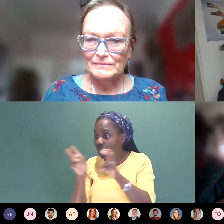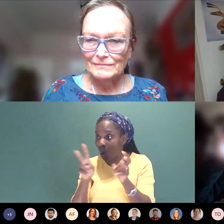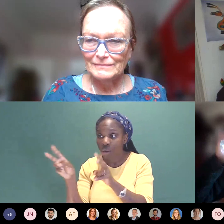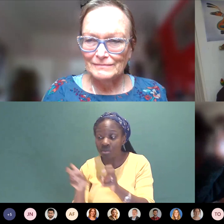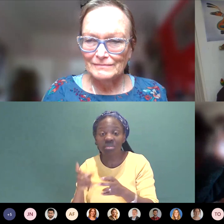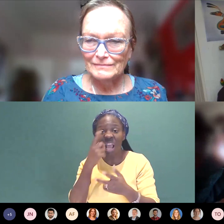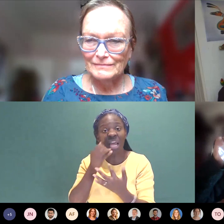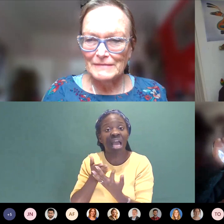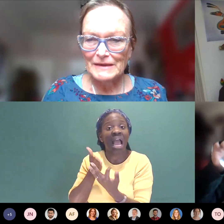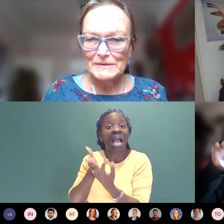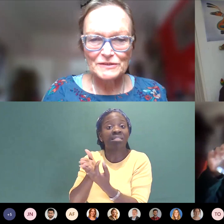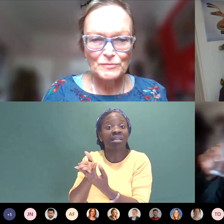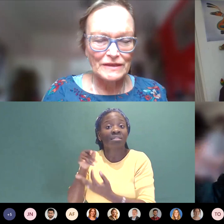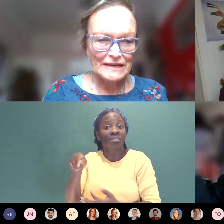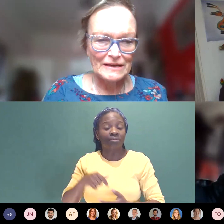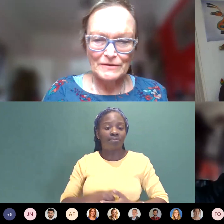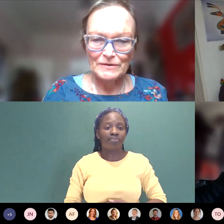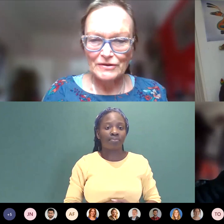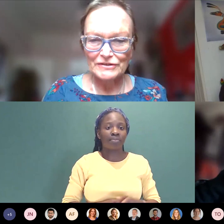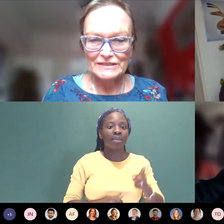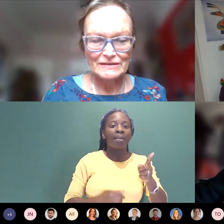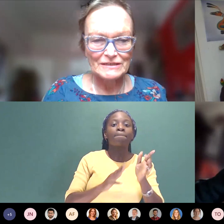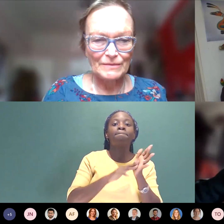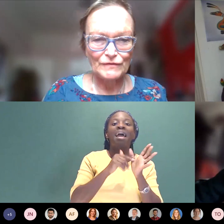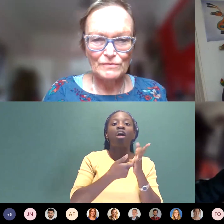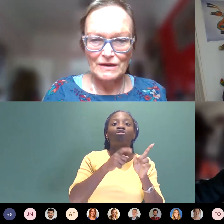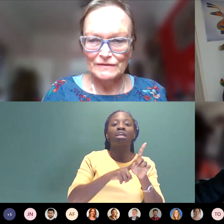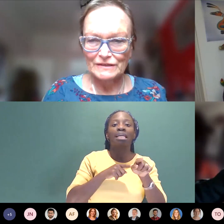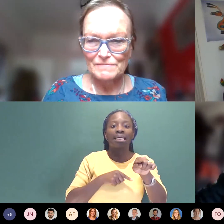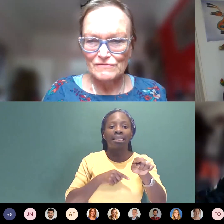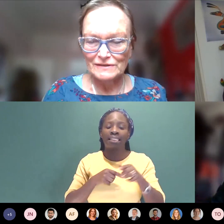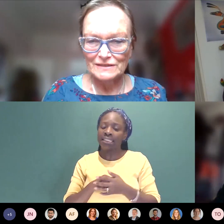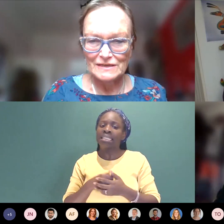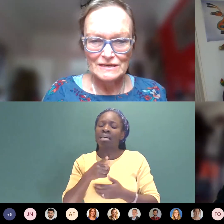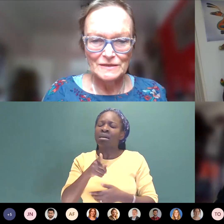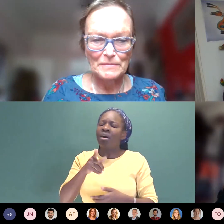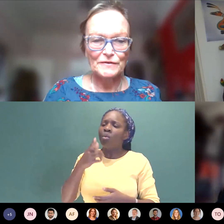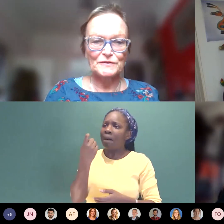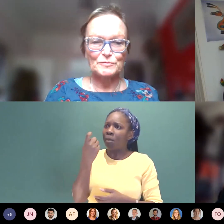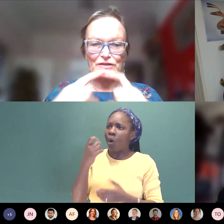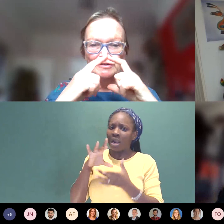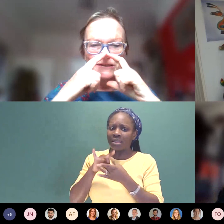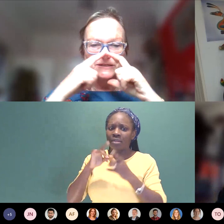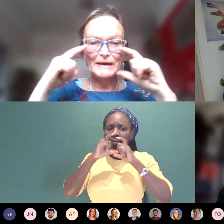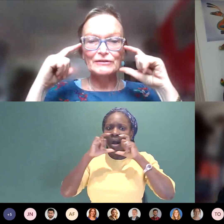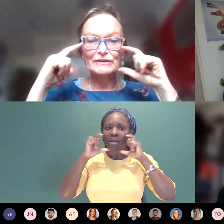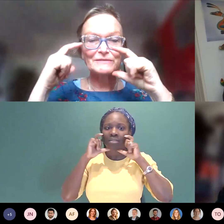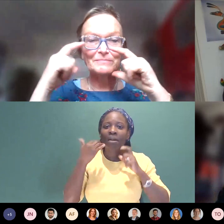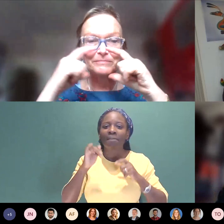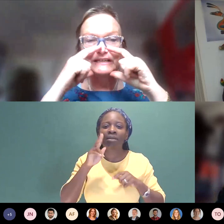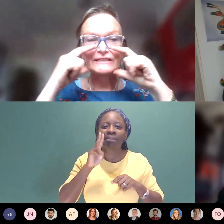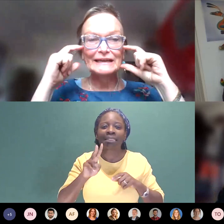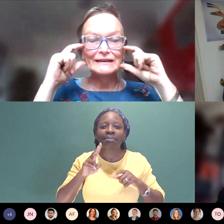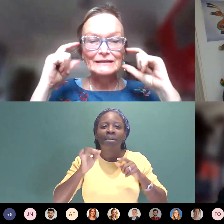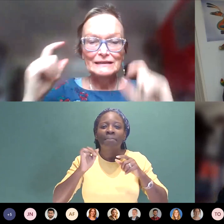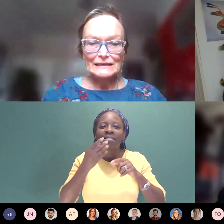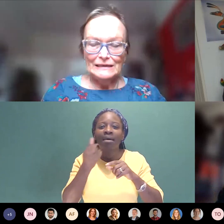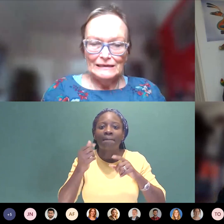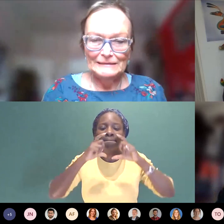it. Maybe just one thing to say about the masks is that some of you may have experienced these masks with a transparent bit